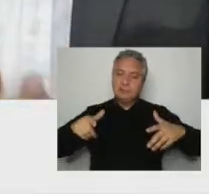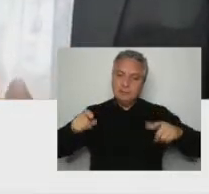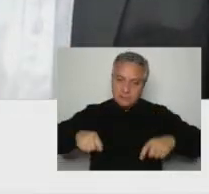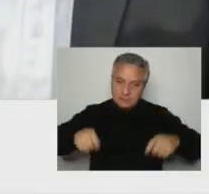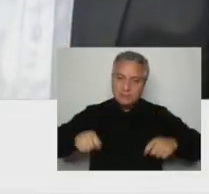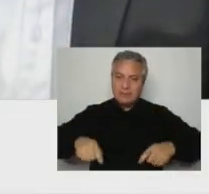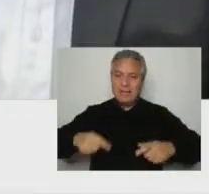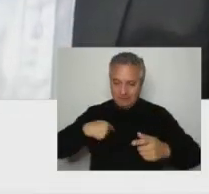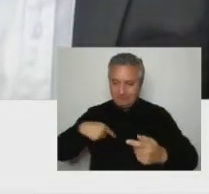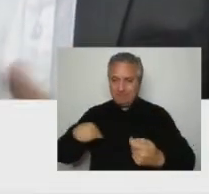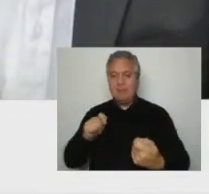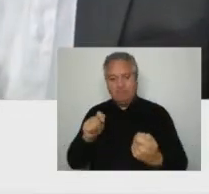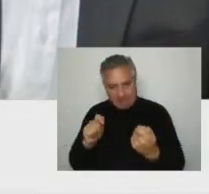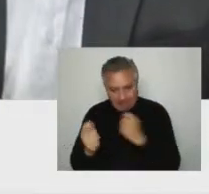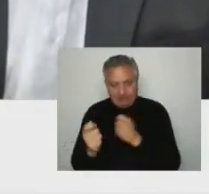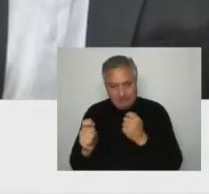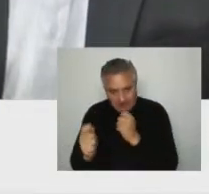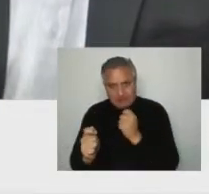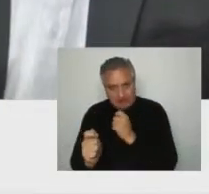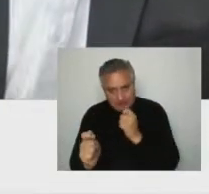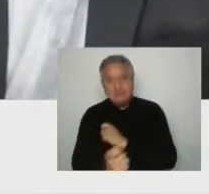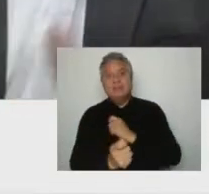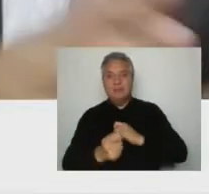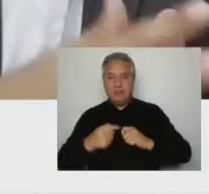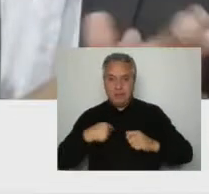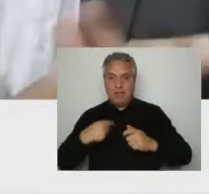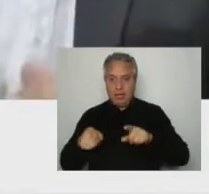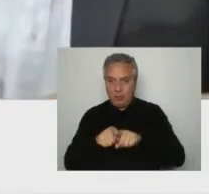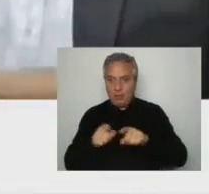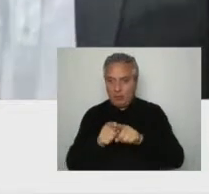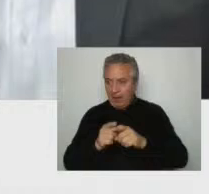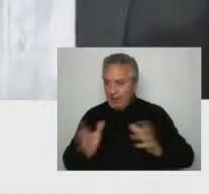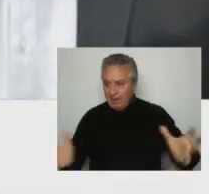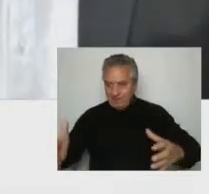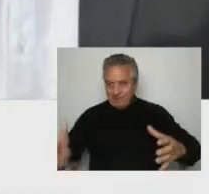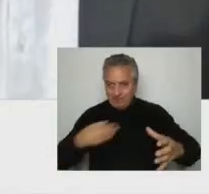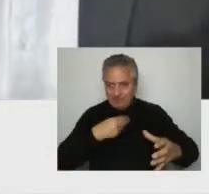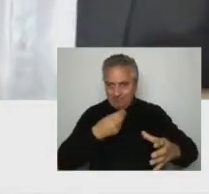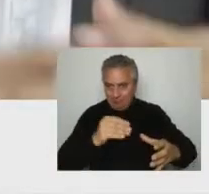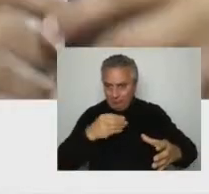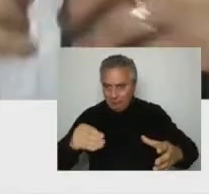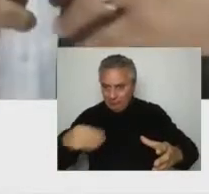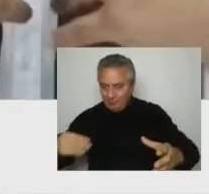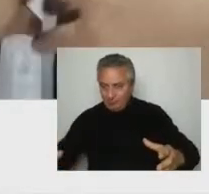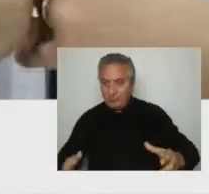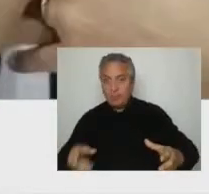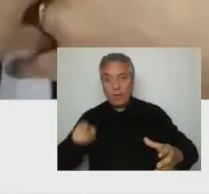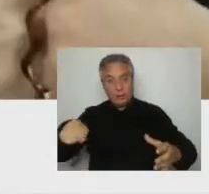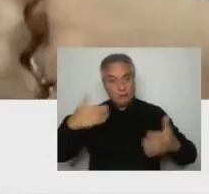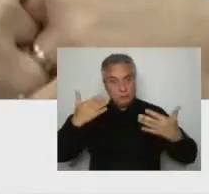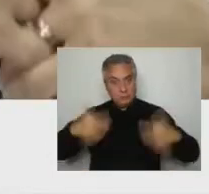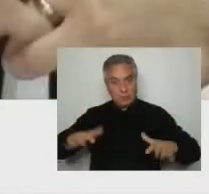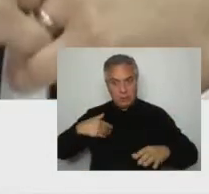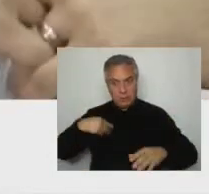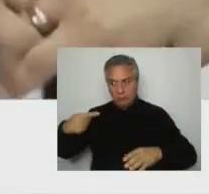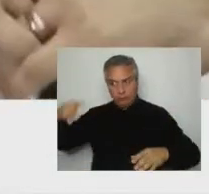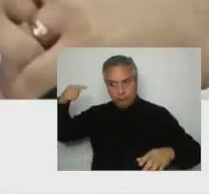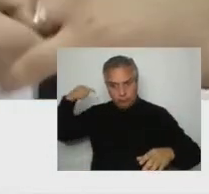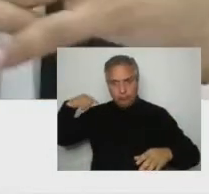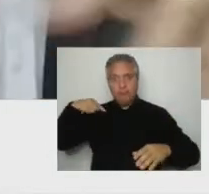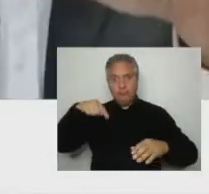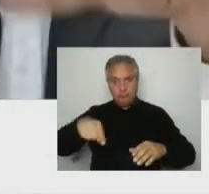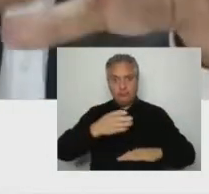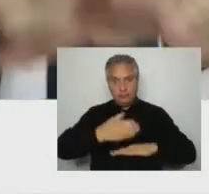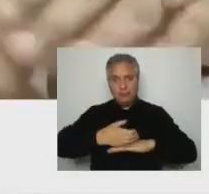we have urgently made an effort to boost coverage. There was an event in March